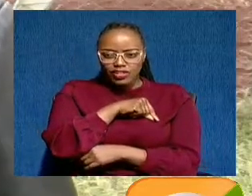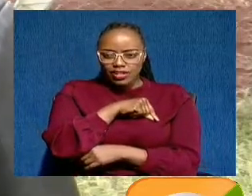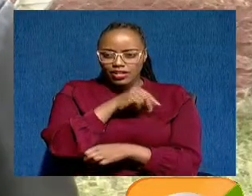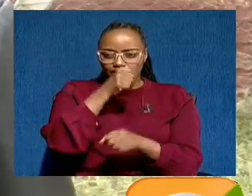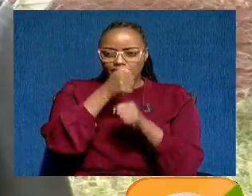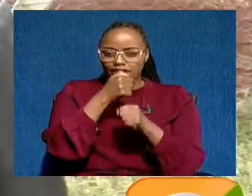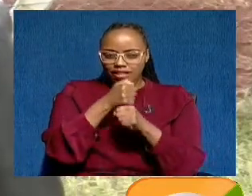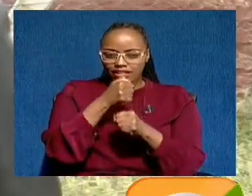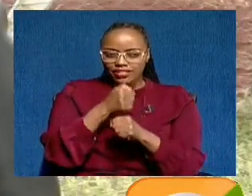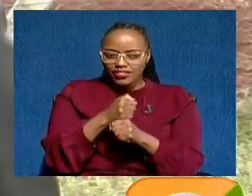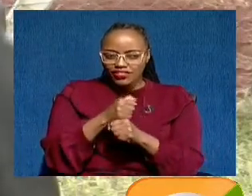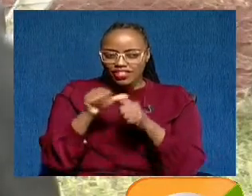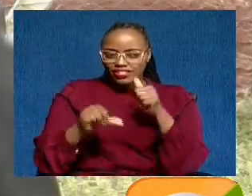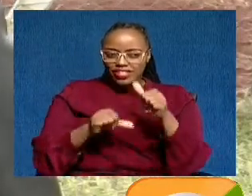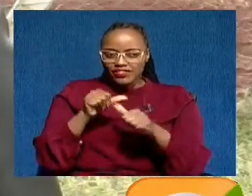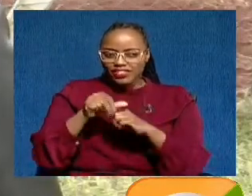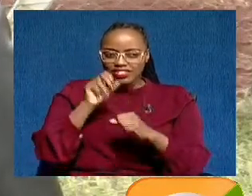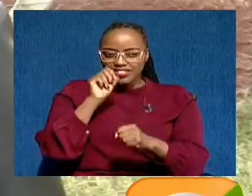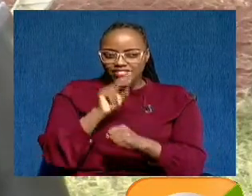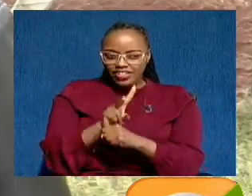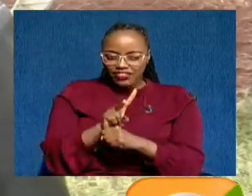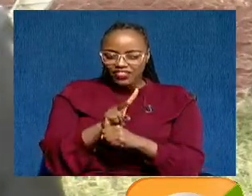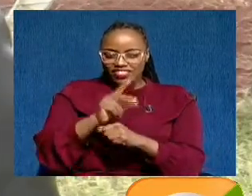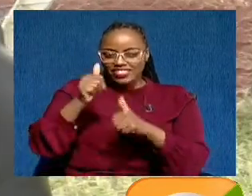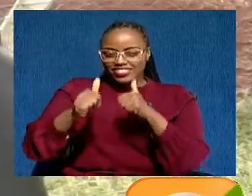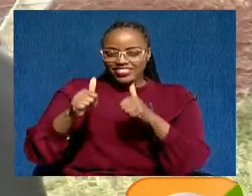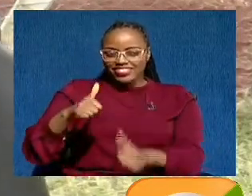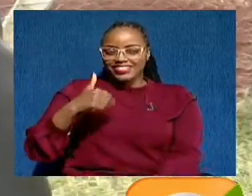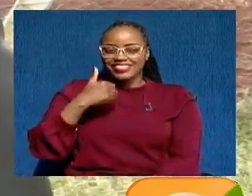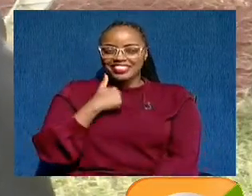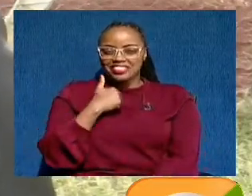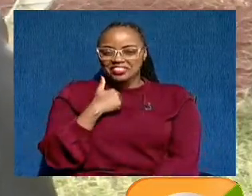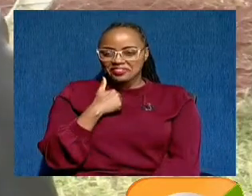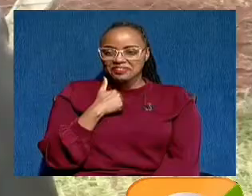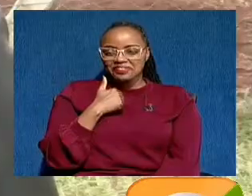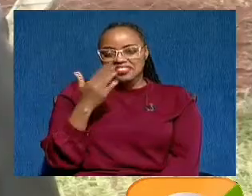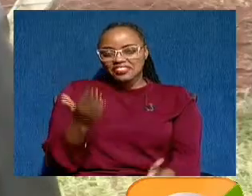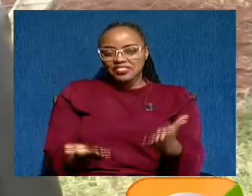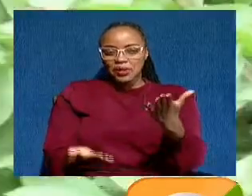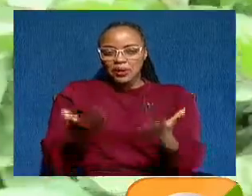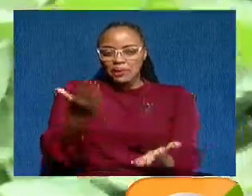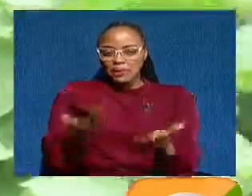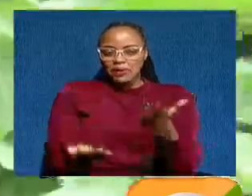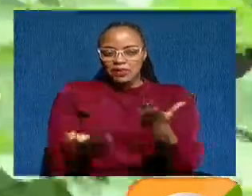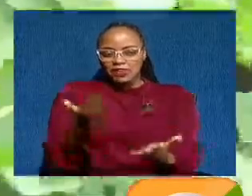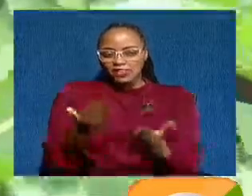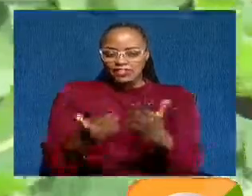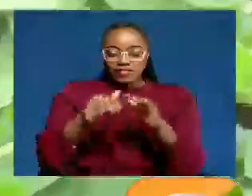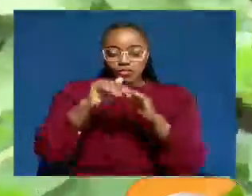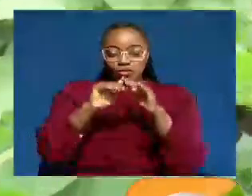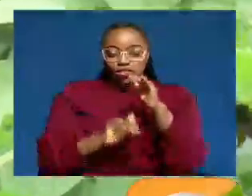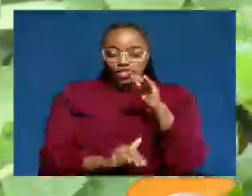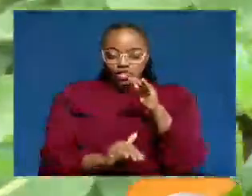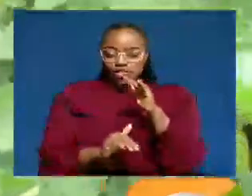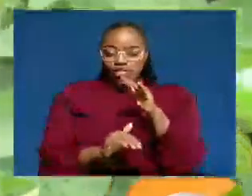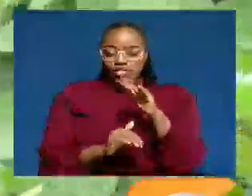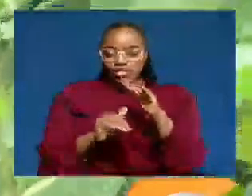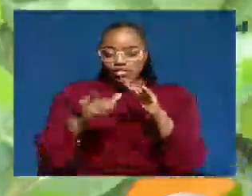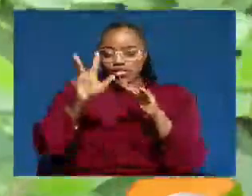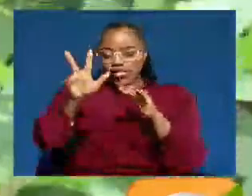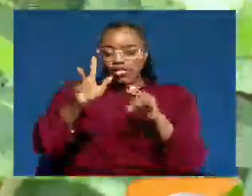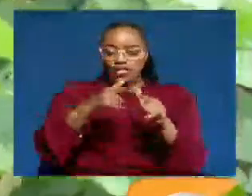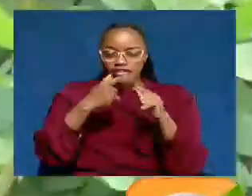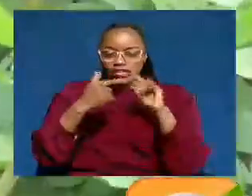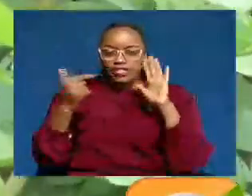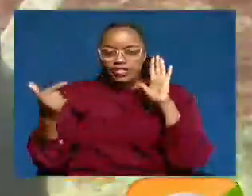of spray from about 12 rounds of spray to maybe less than 3. And